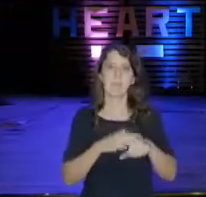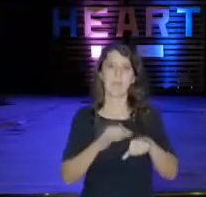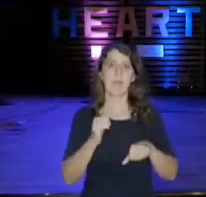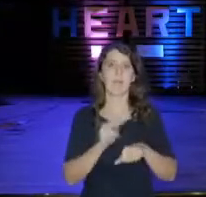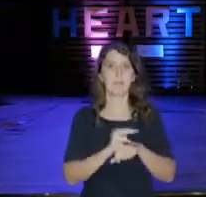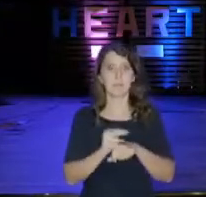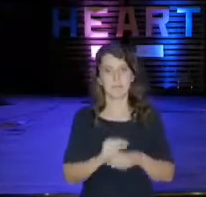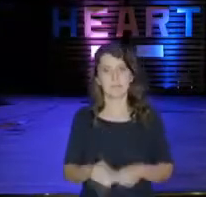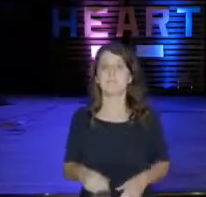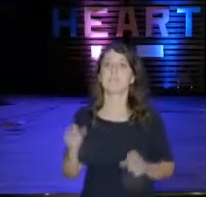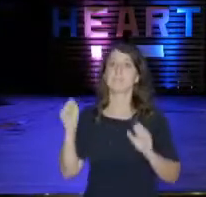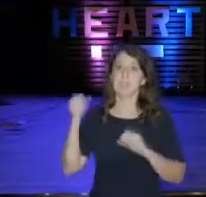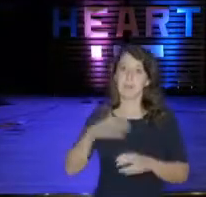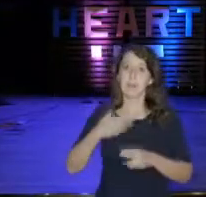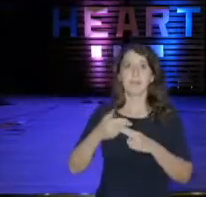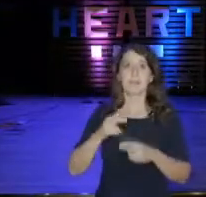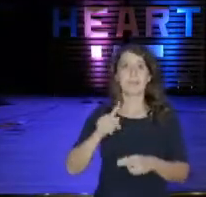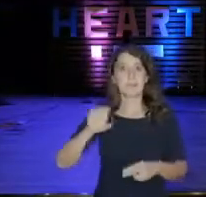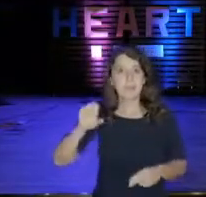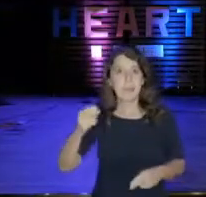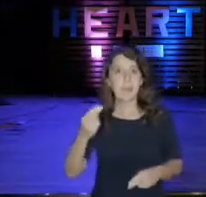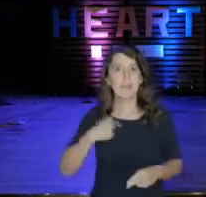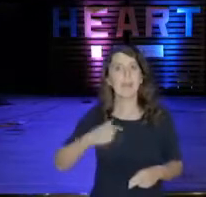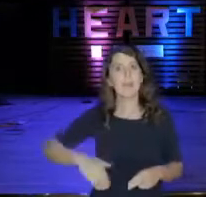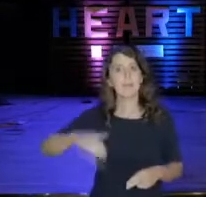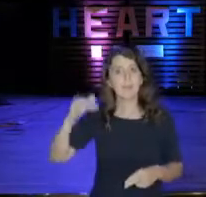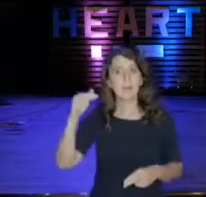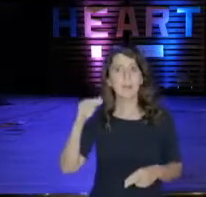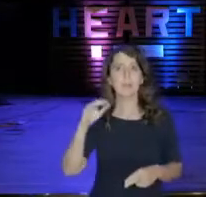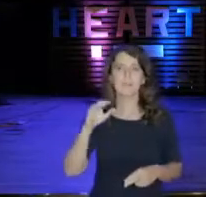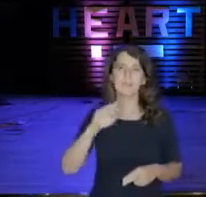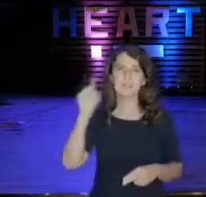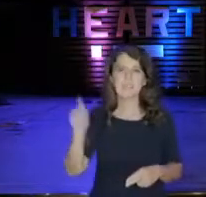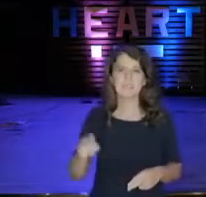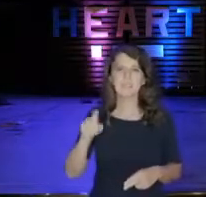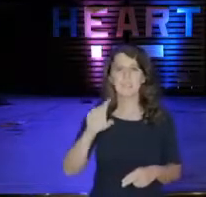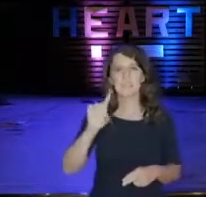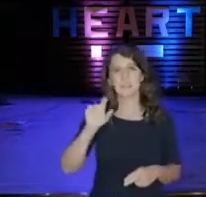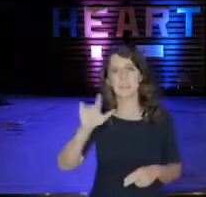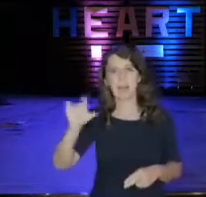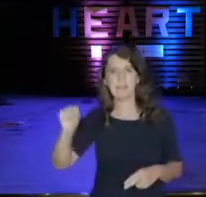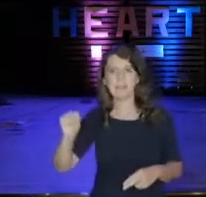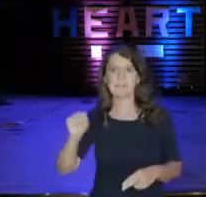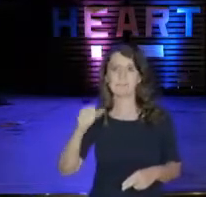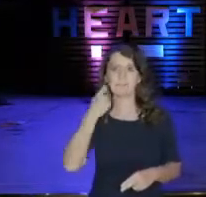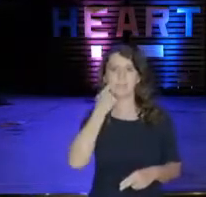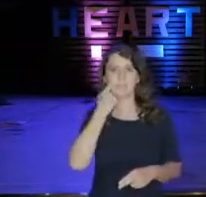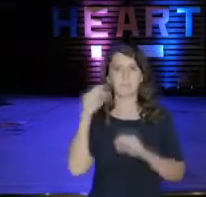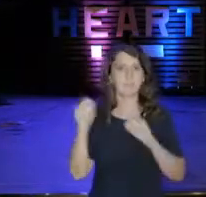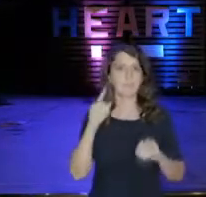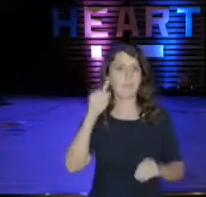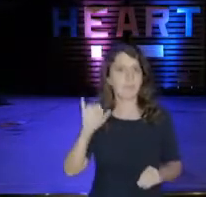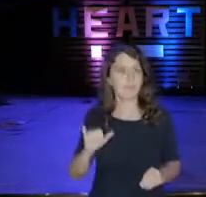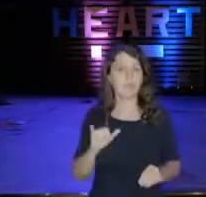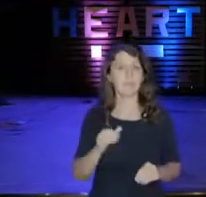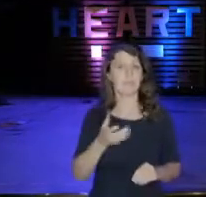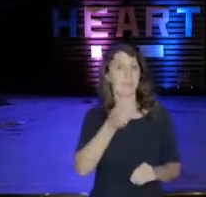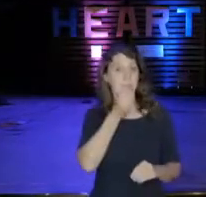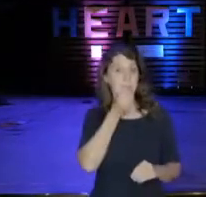Awesome. Yeah, so I'm Zach Nelson. I grew up in the Dallas area, so new to California, excited to be out here. As far as